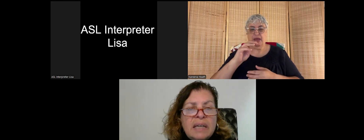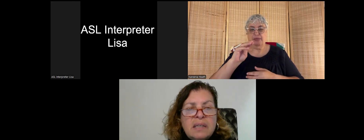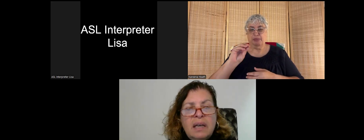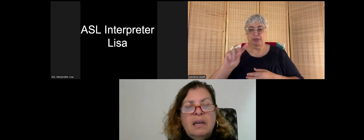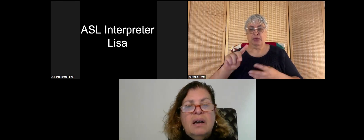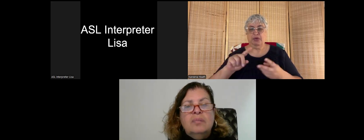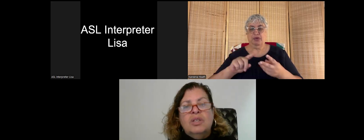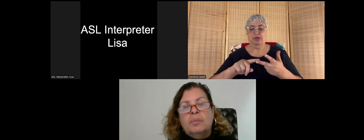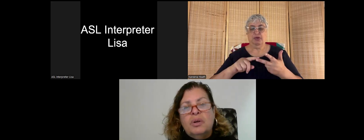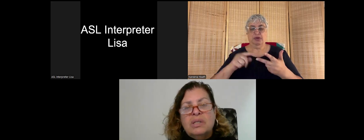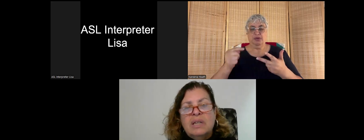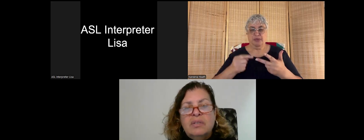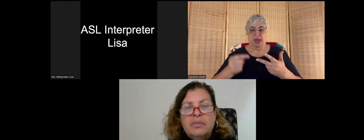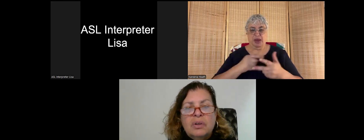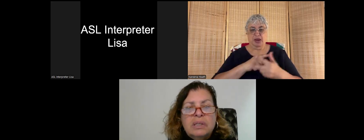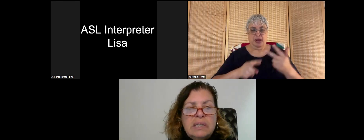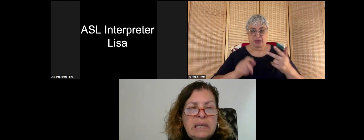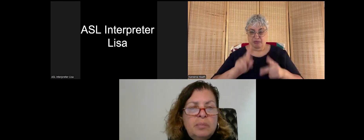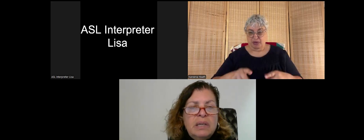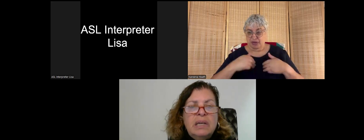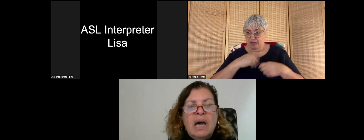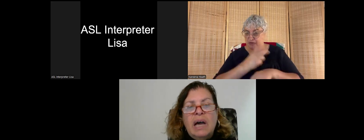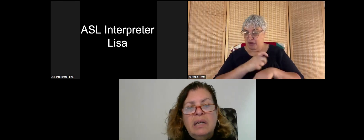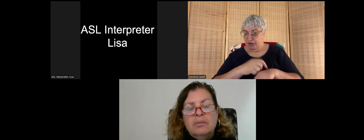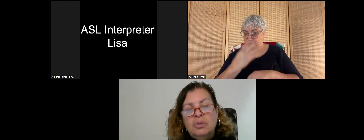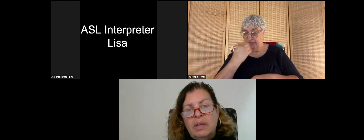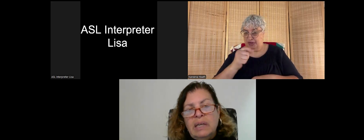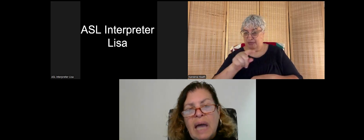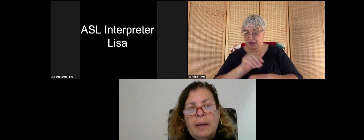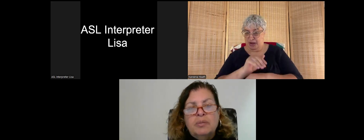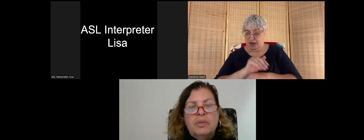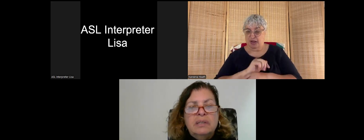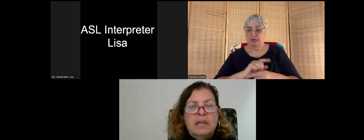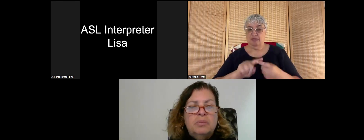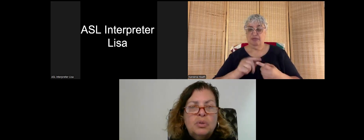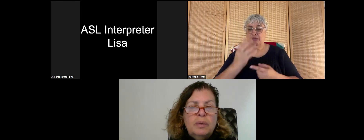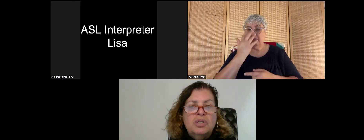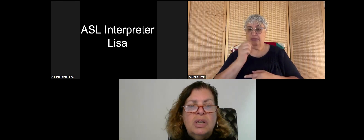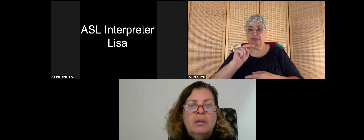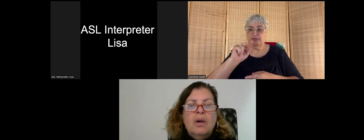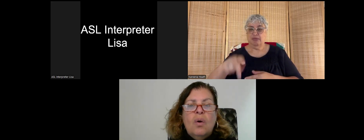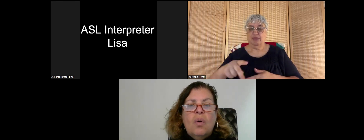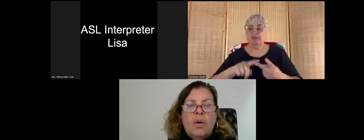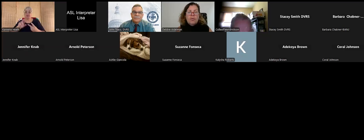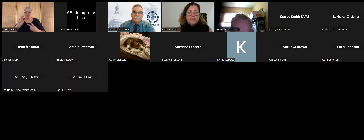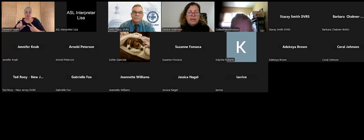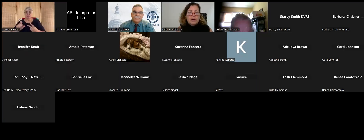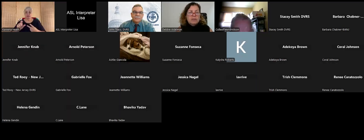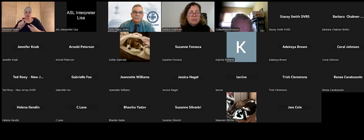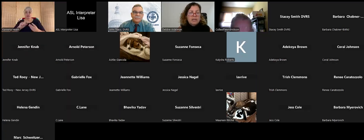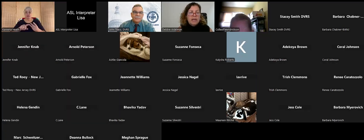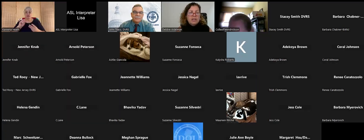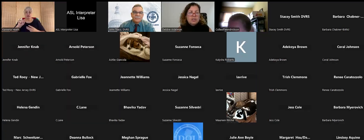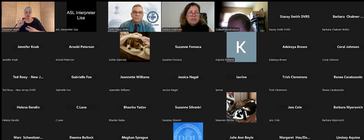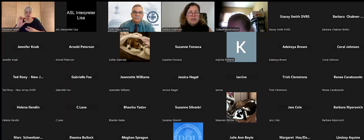consider asking, does the person have difficulty sleeping at night? Do they nap? Do they take prescription or